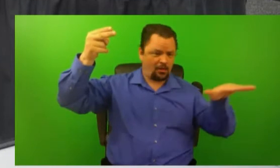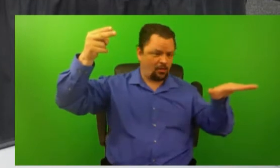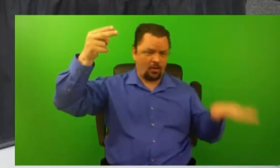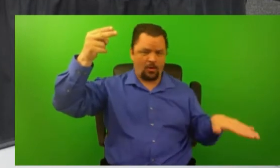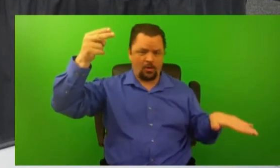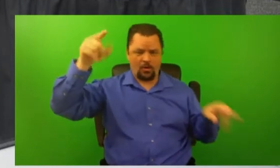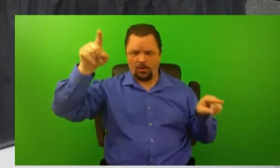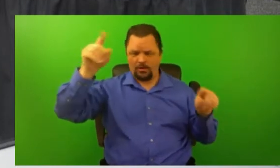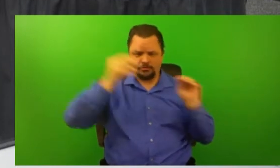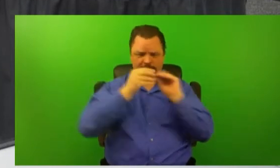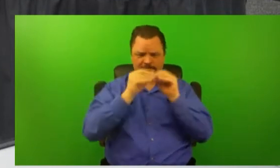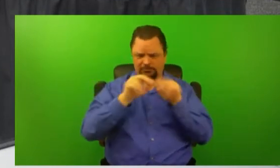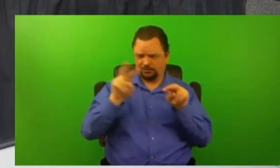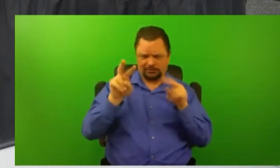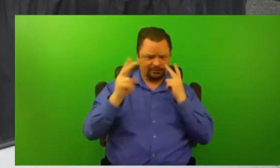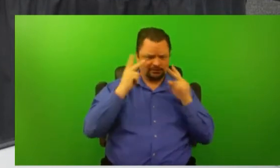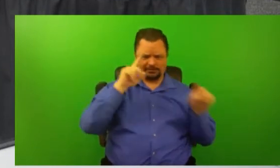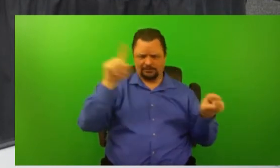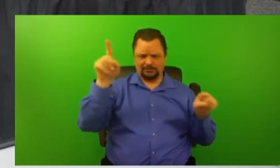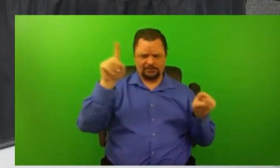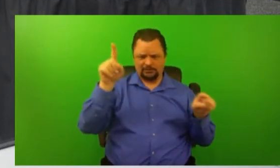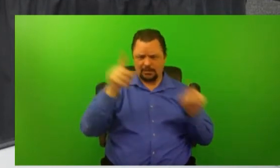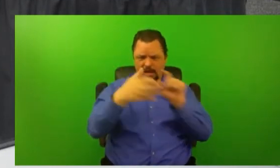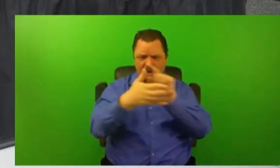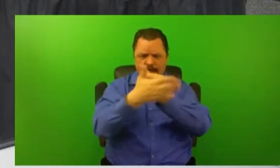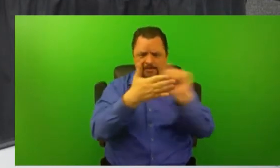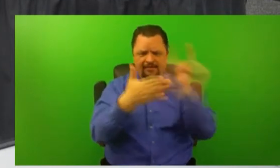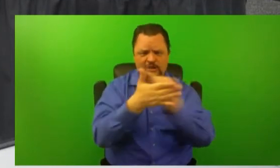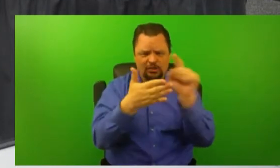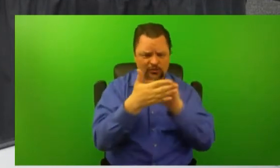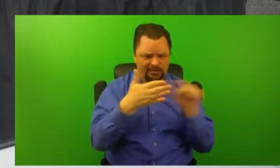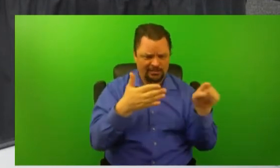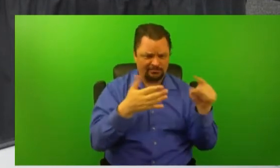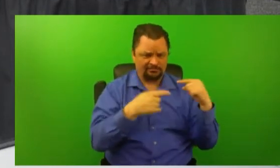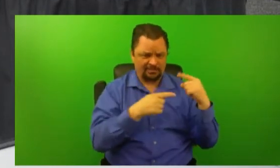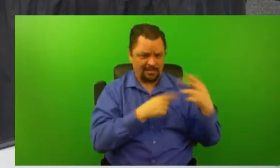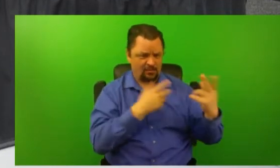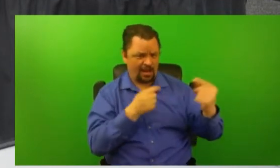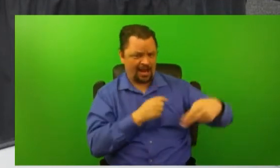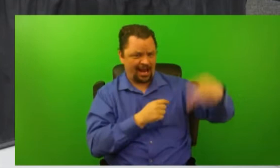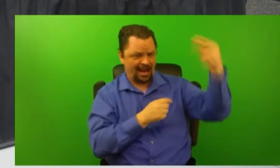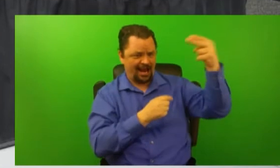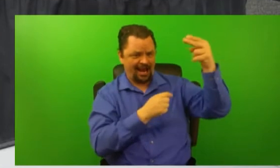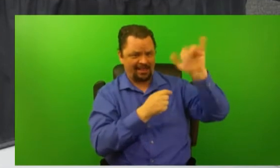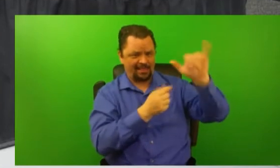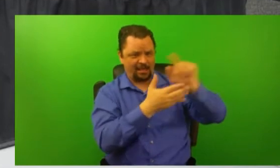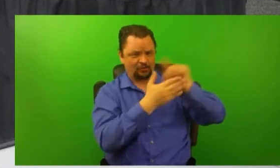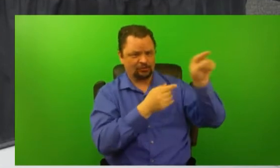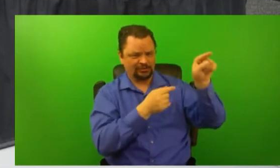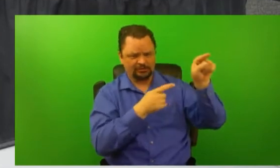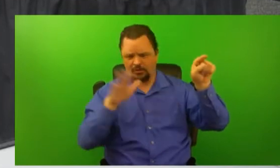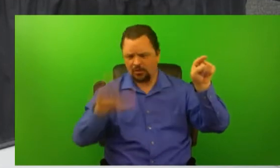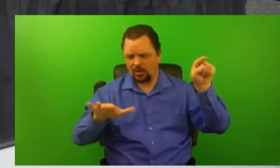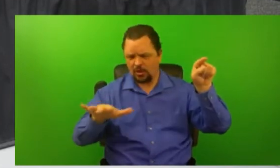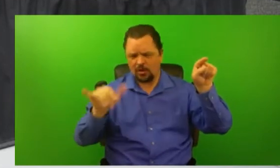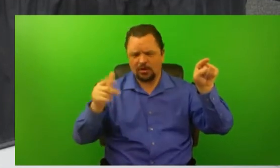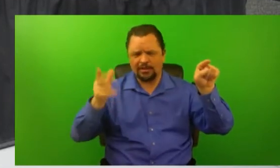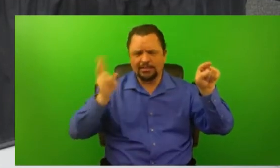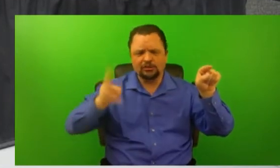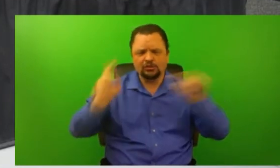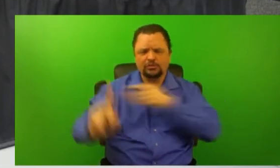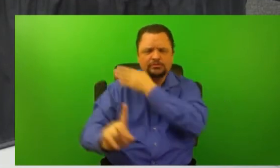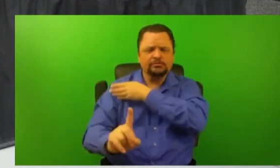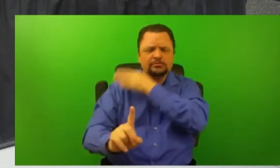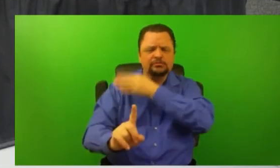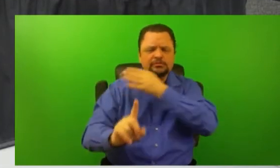a week at a time. So the high week historically, low week historically, and then where we are currently, then people